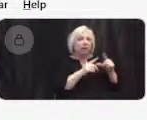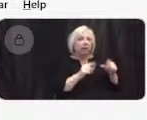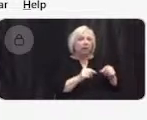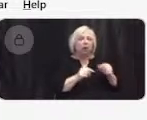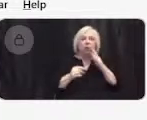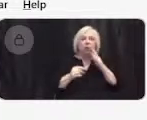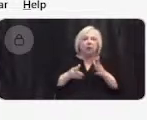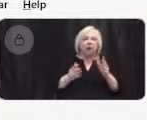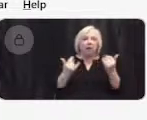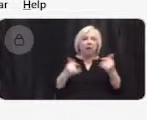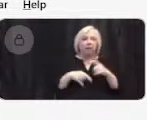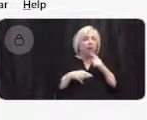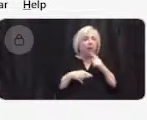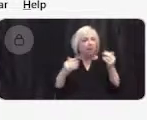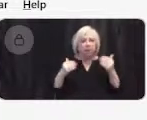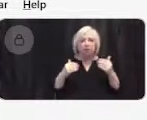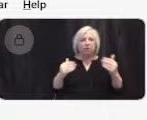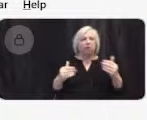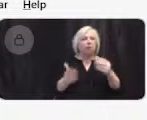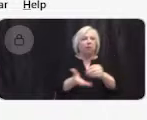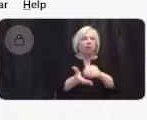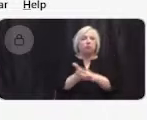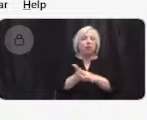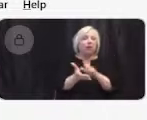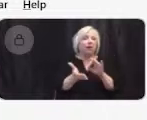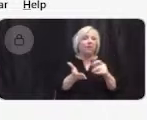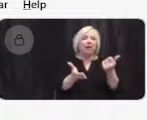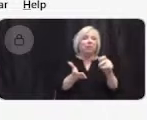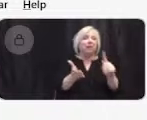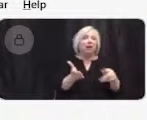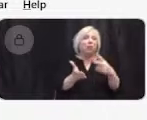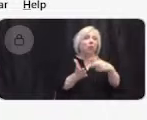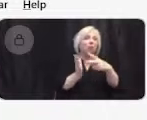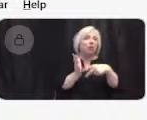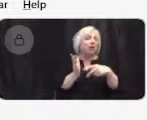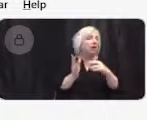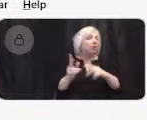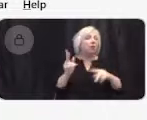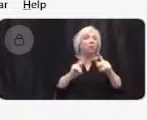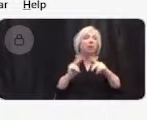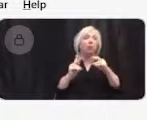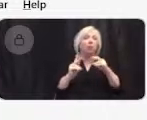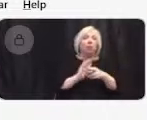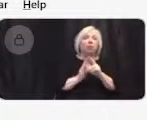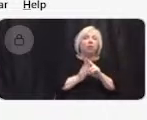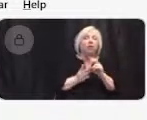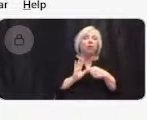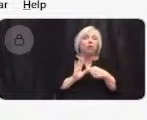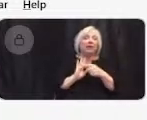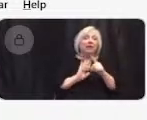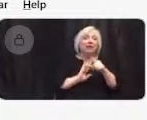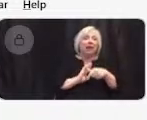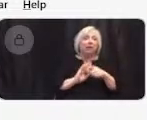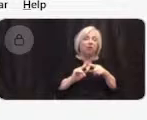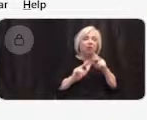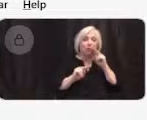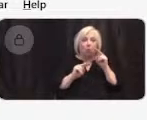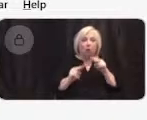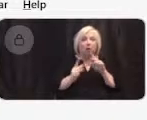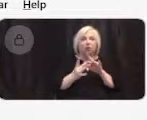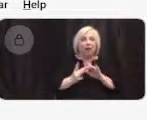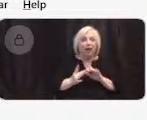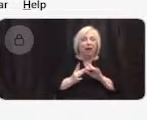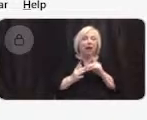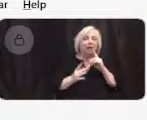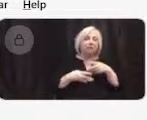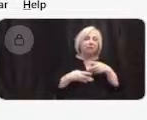allow it this time, but moving forward, just for the record, if anybody want to read this or any of the citizens want to review this later online or look at it, we want to